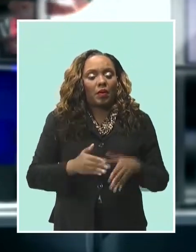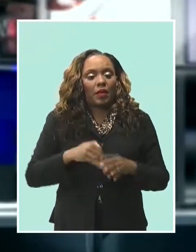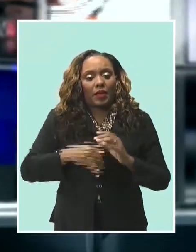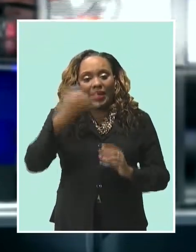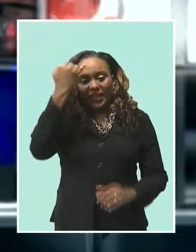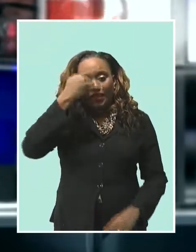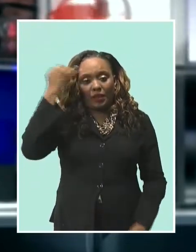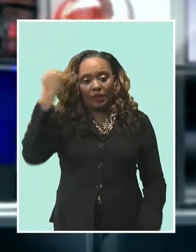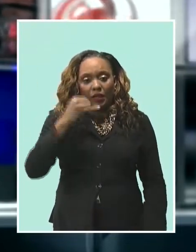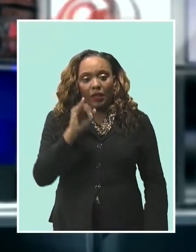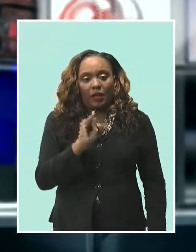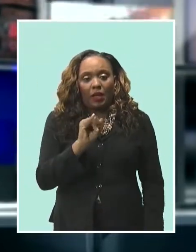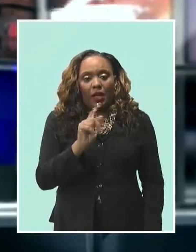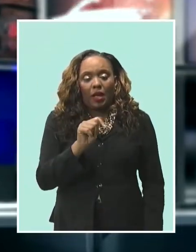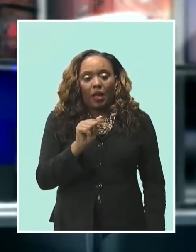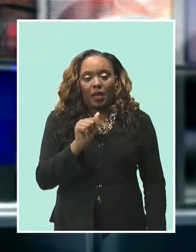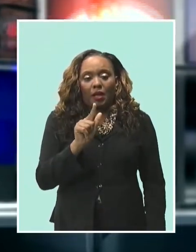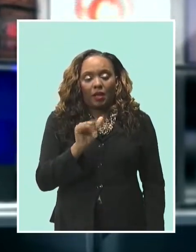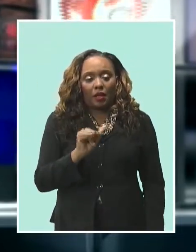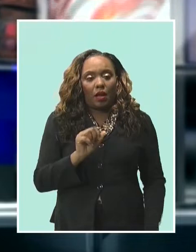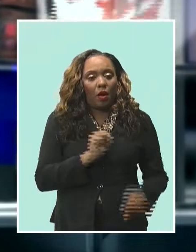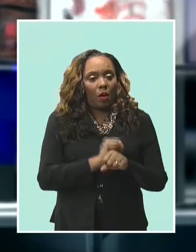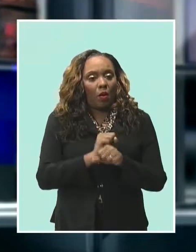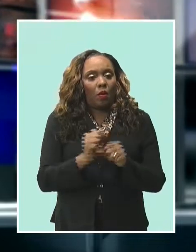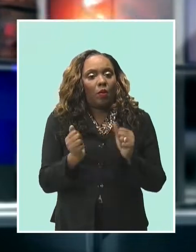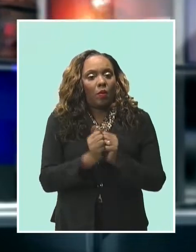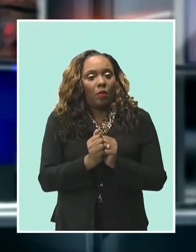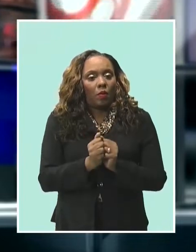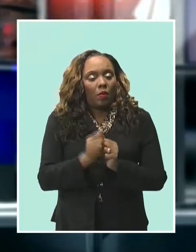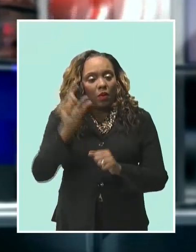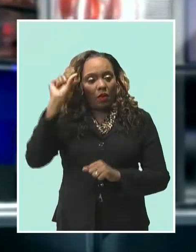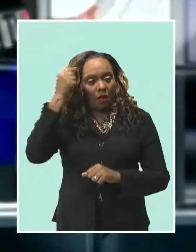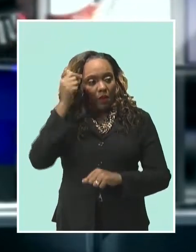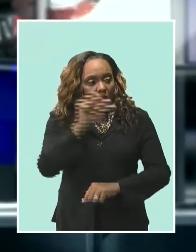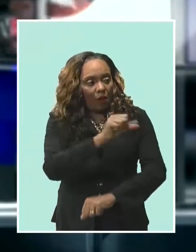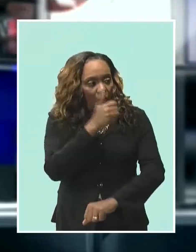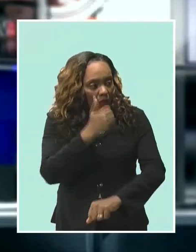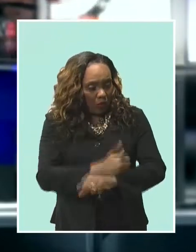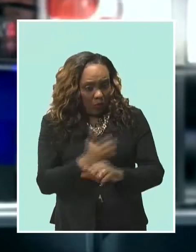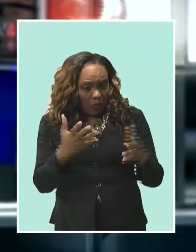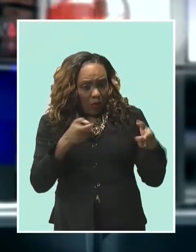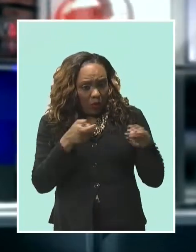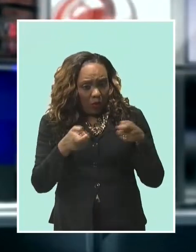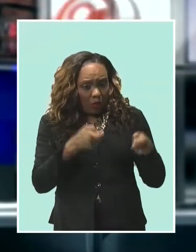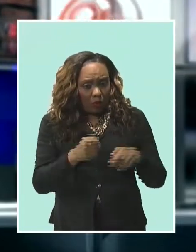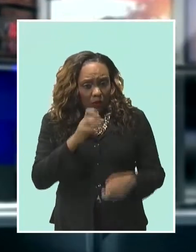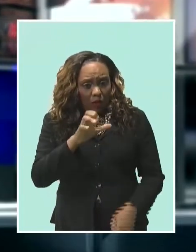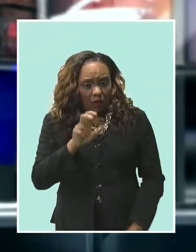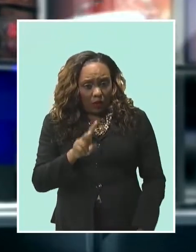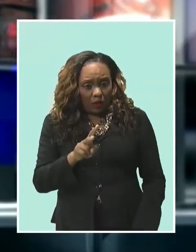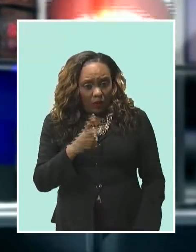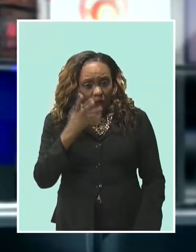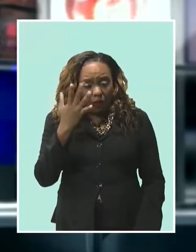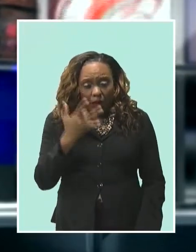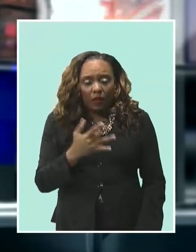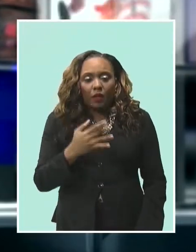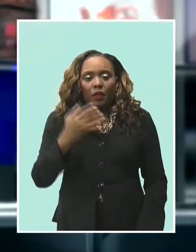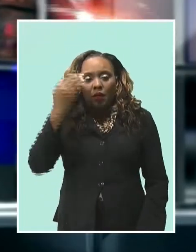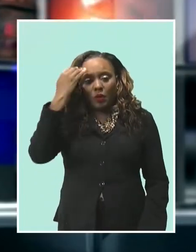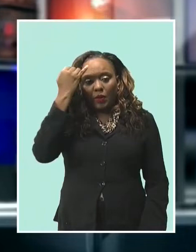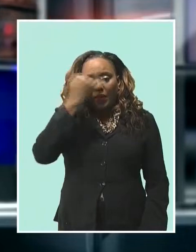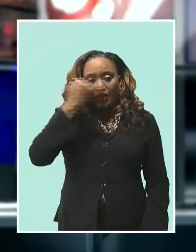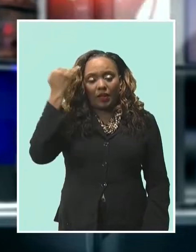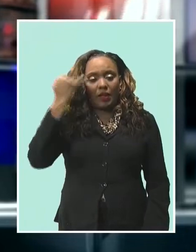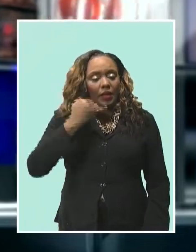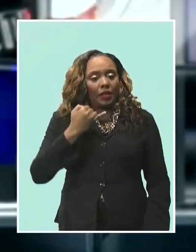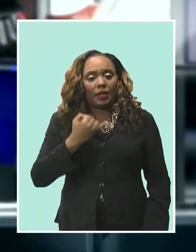of the Italian authorities to cooperate in the largest clampdown to control the coronavirus in the Western world. That country has been